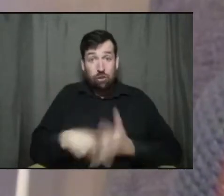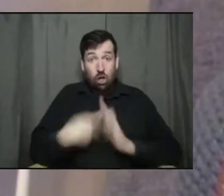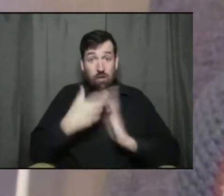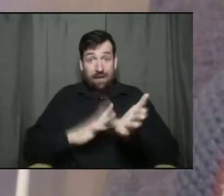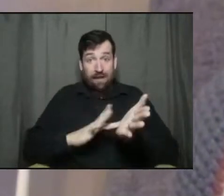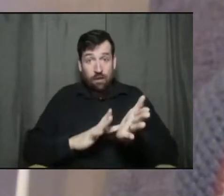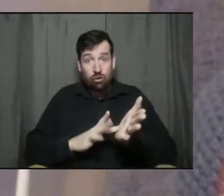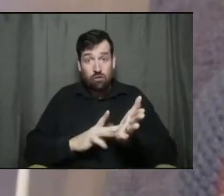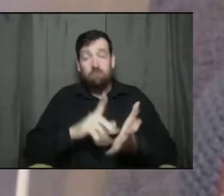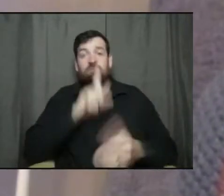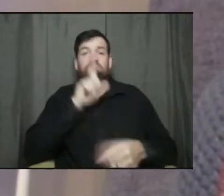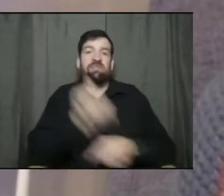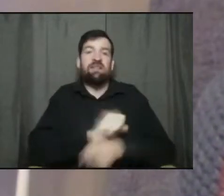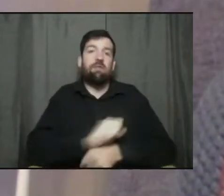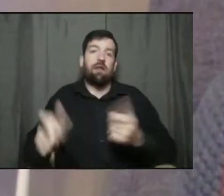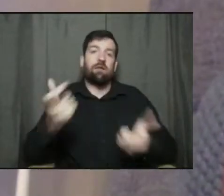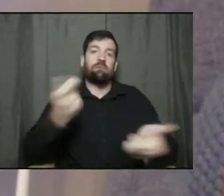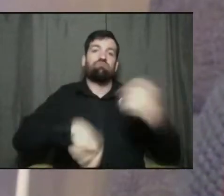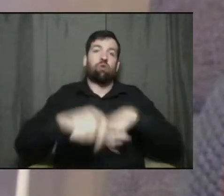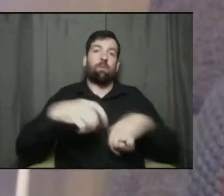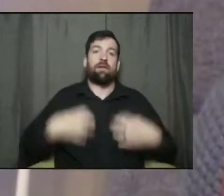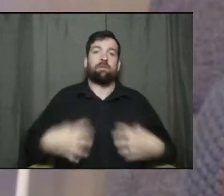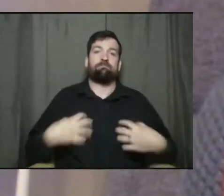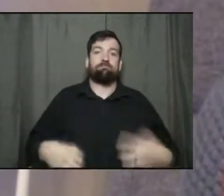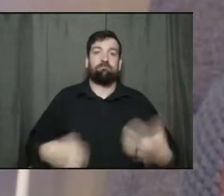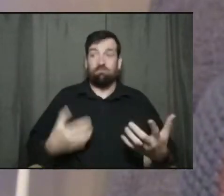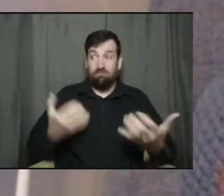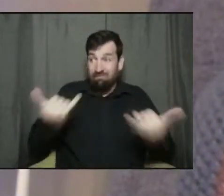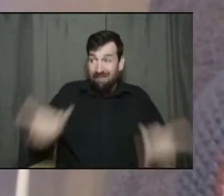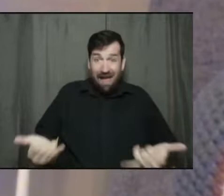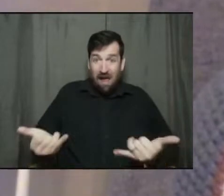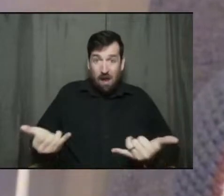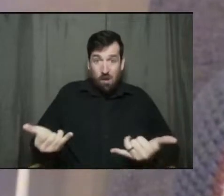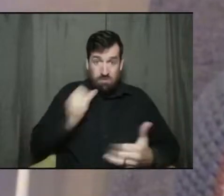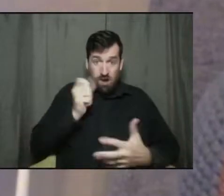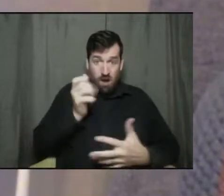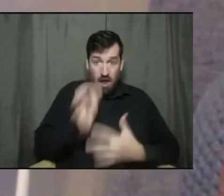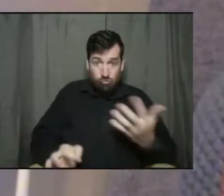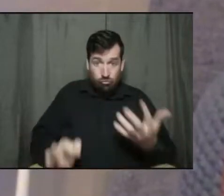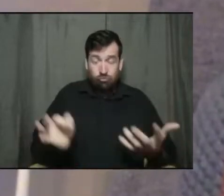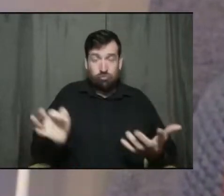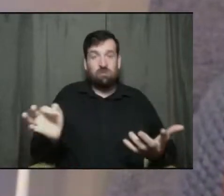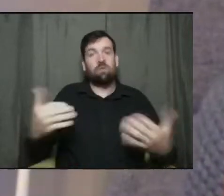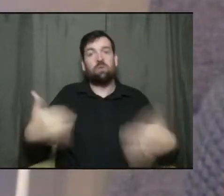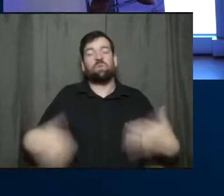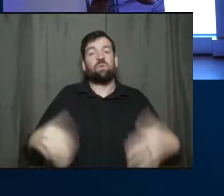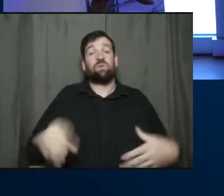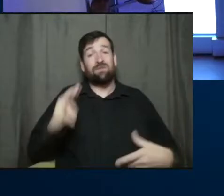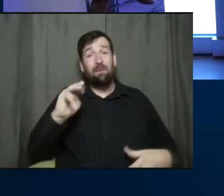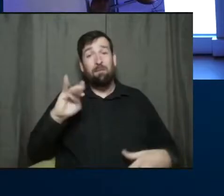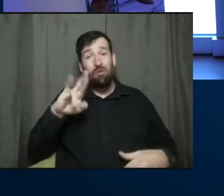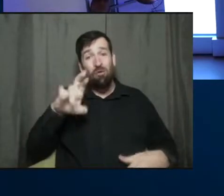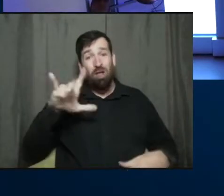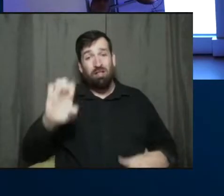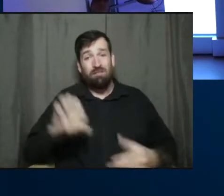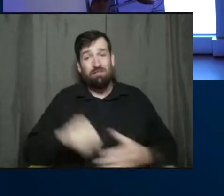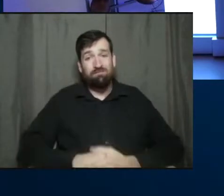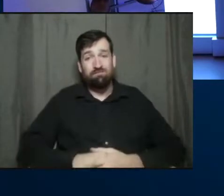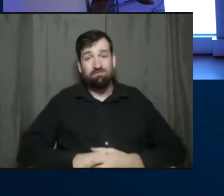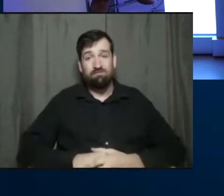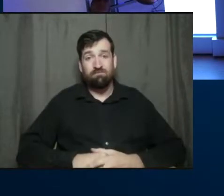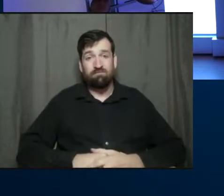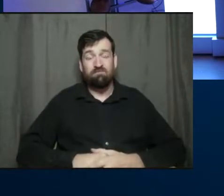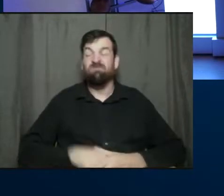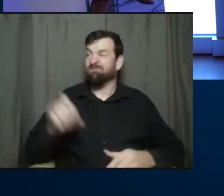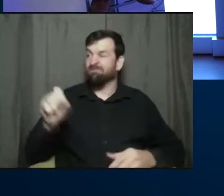have had a transplant by now. And the fact that that's not even on the radar is a miracle. It is a